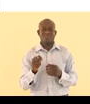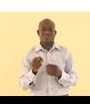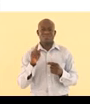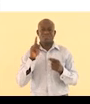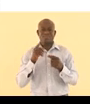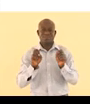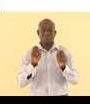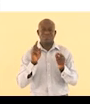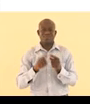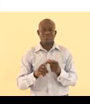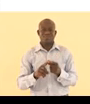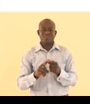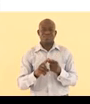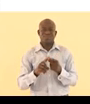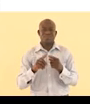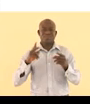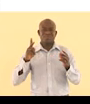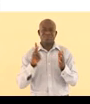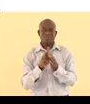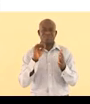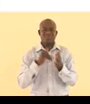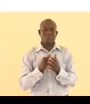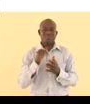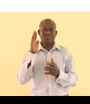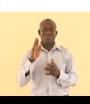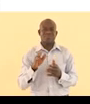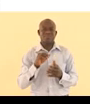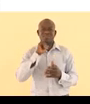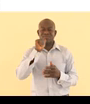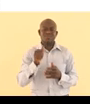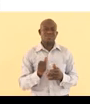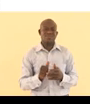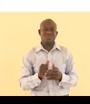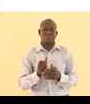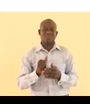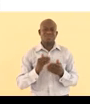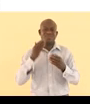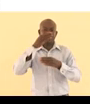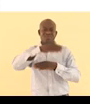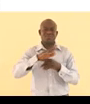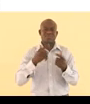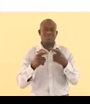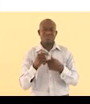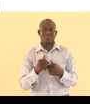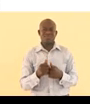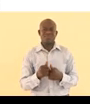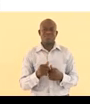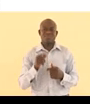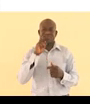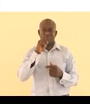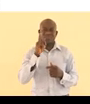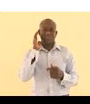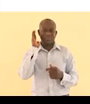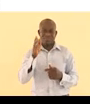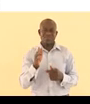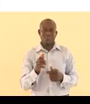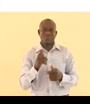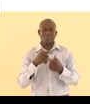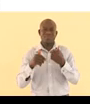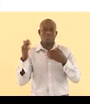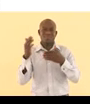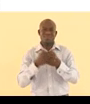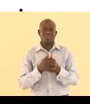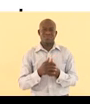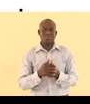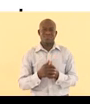to malign, to discredit the truth bearer will boomerang, for truth shall bounce back with a